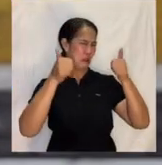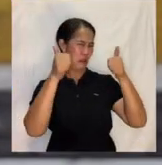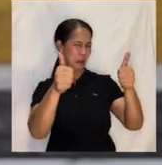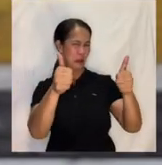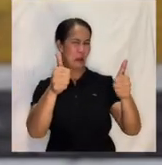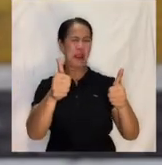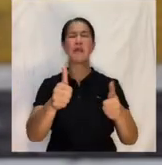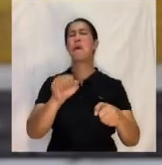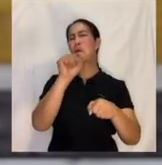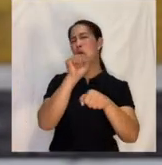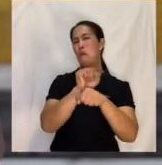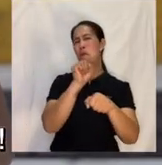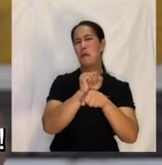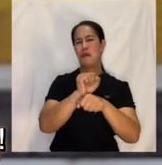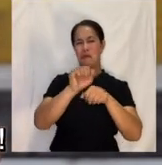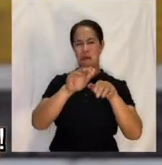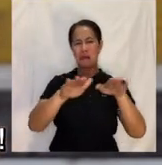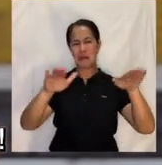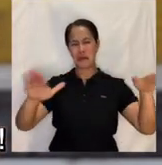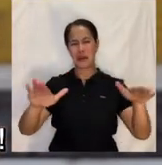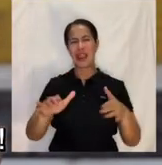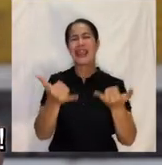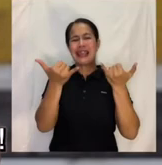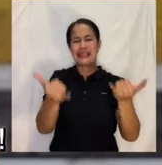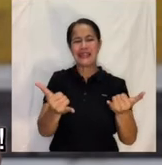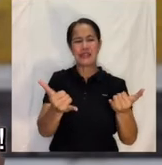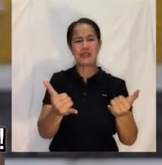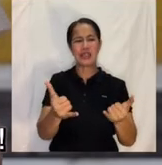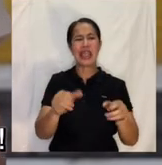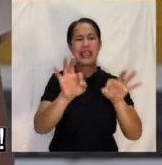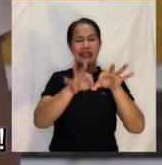Excellent work, children! Now,